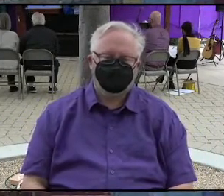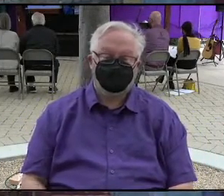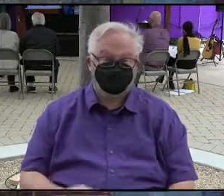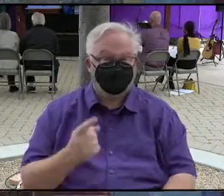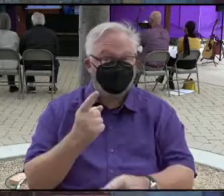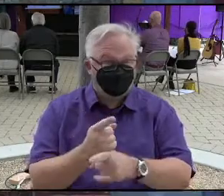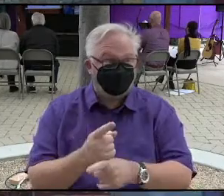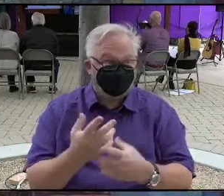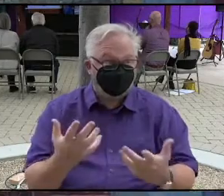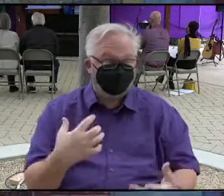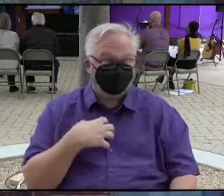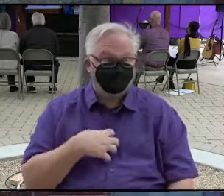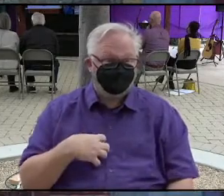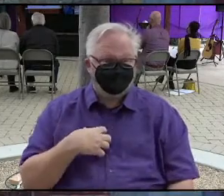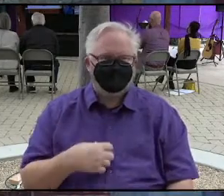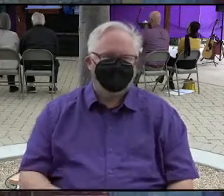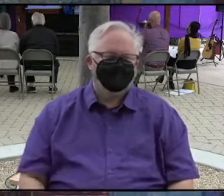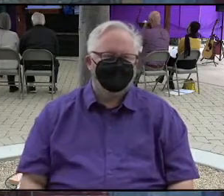Right?